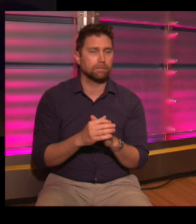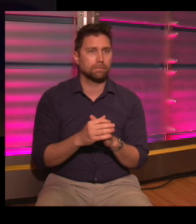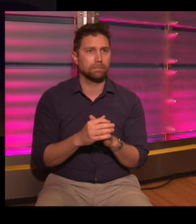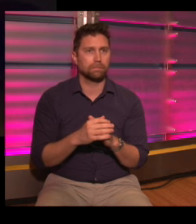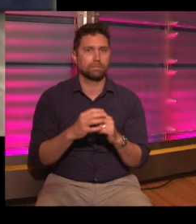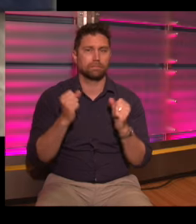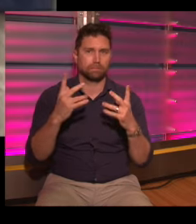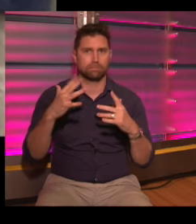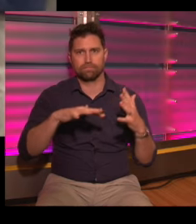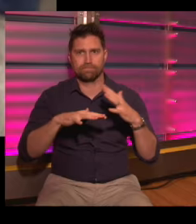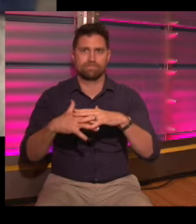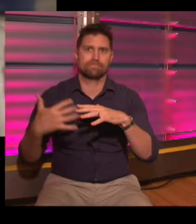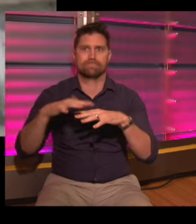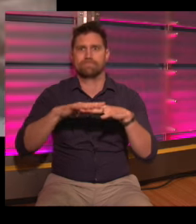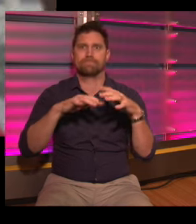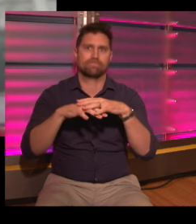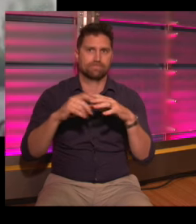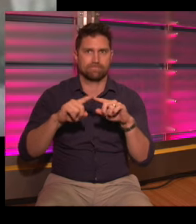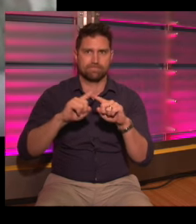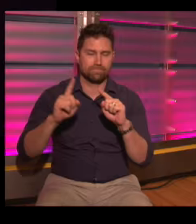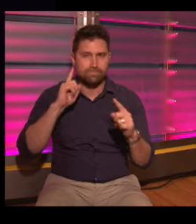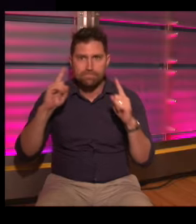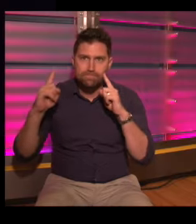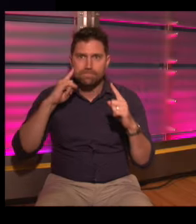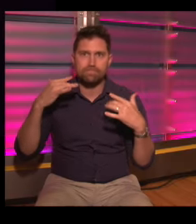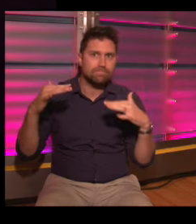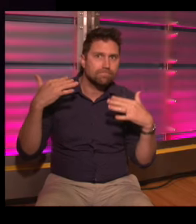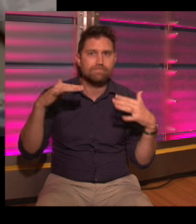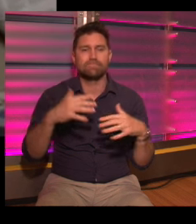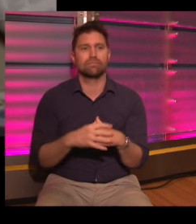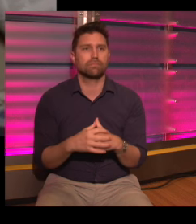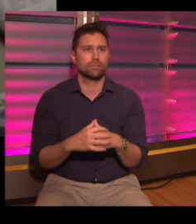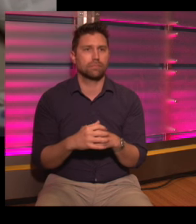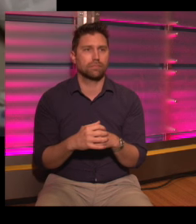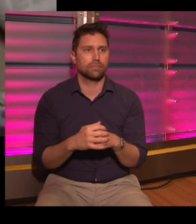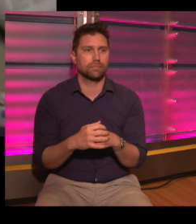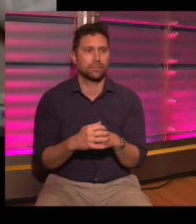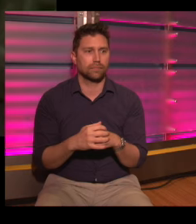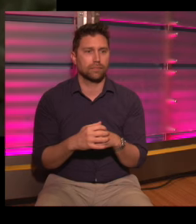Live ammunition again. Deserve to get shot. And I stay at school.